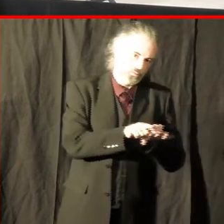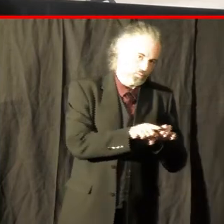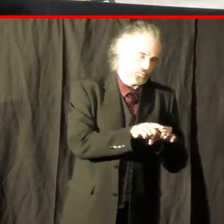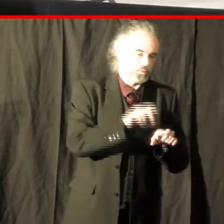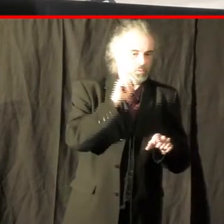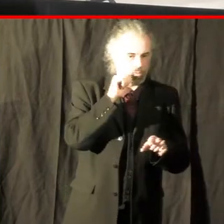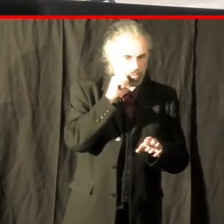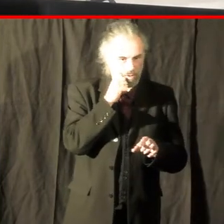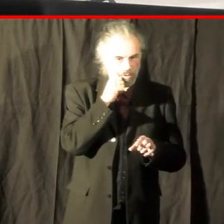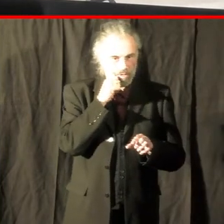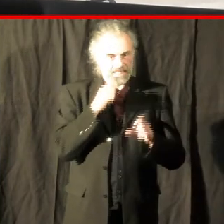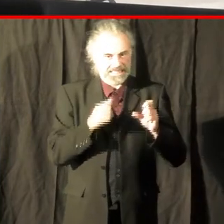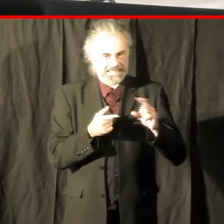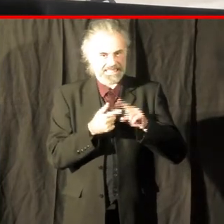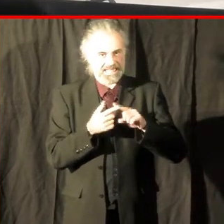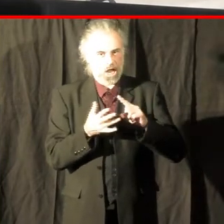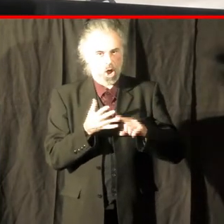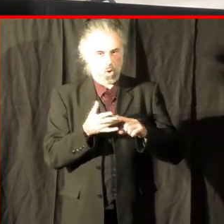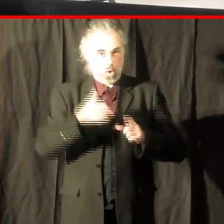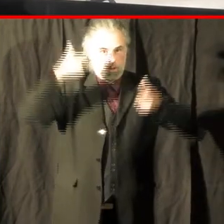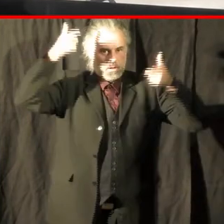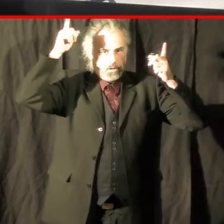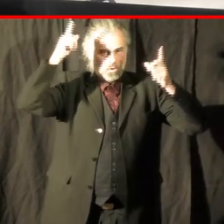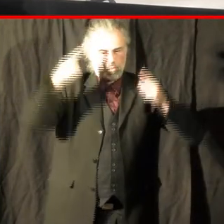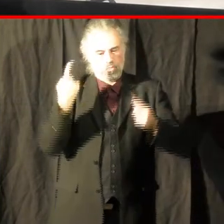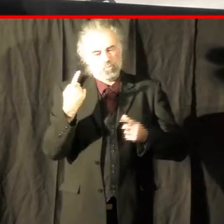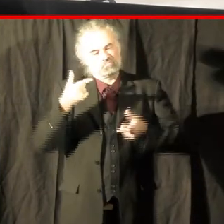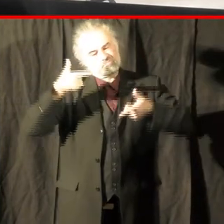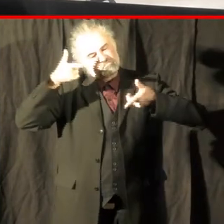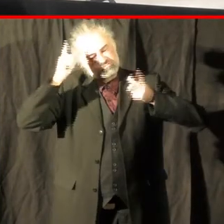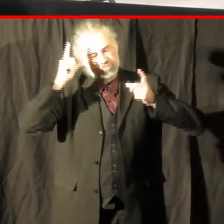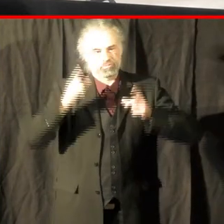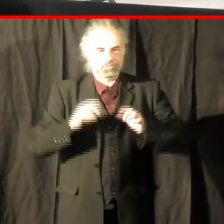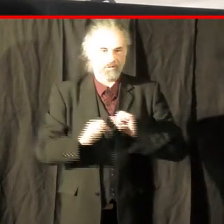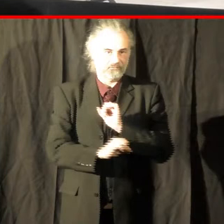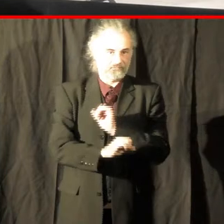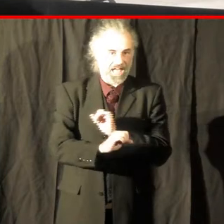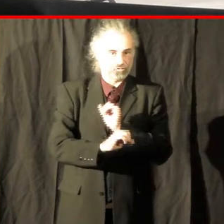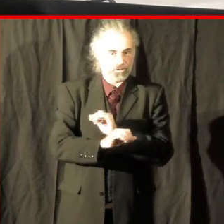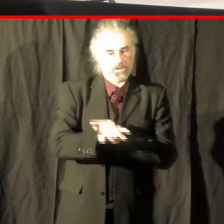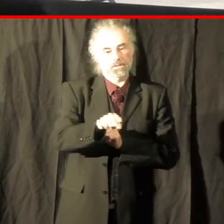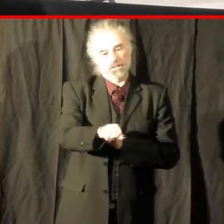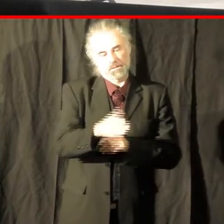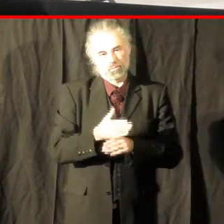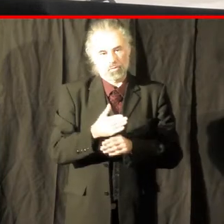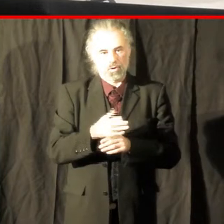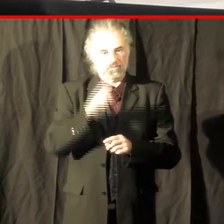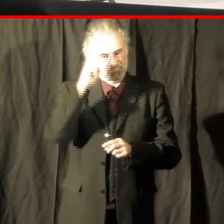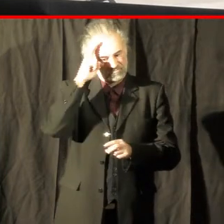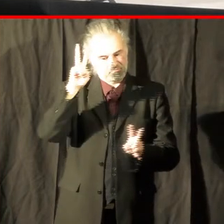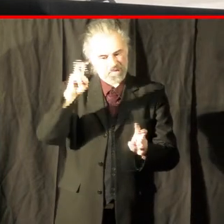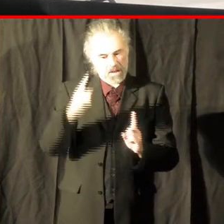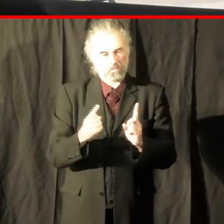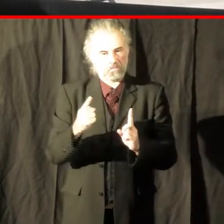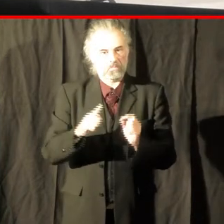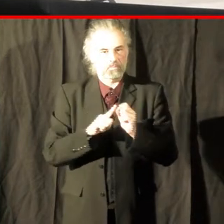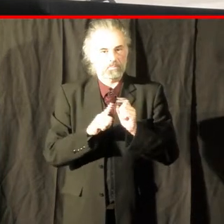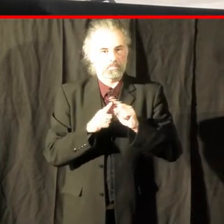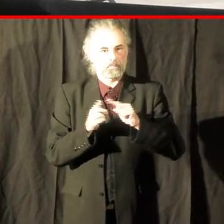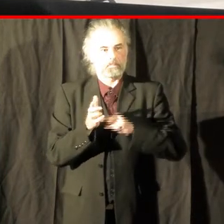play a CEO of a factory in a town called Petersville, and that factory